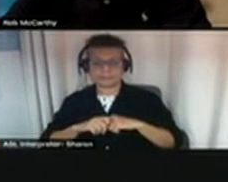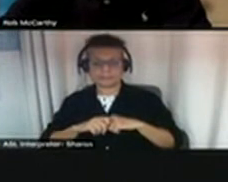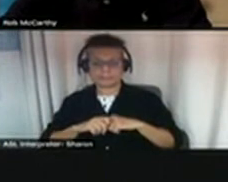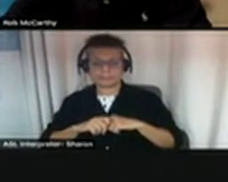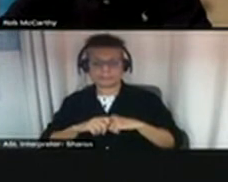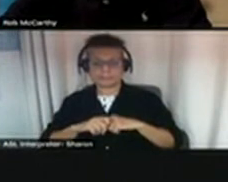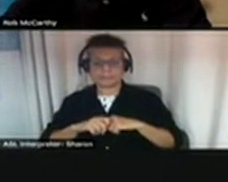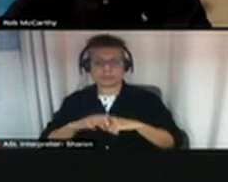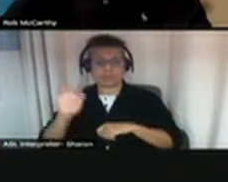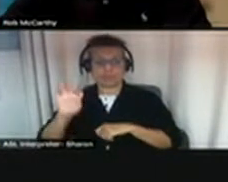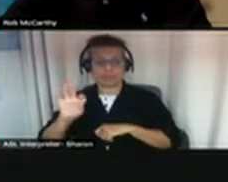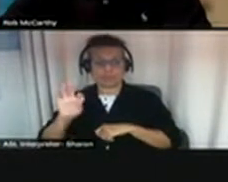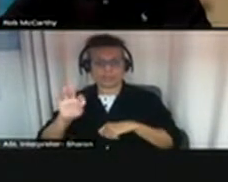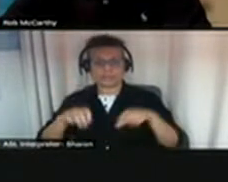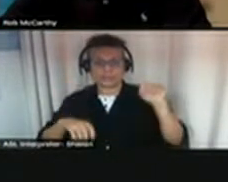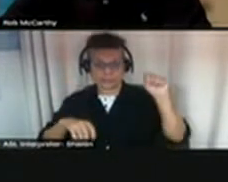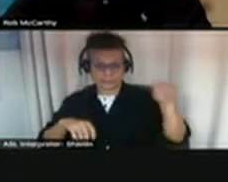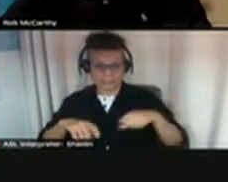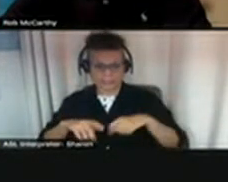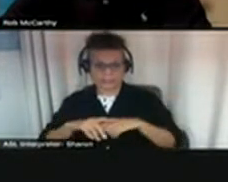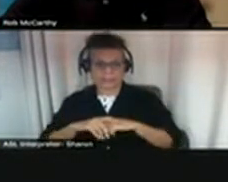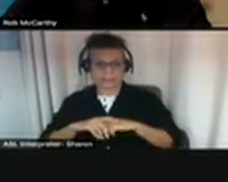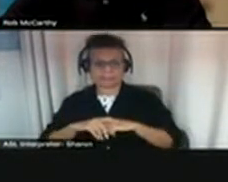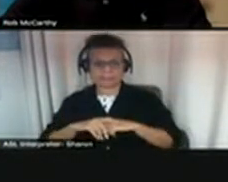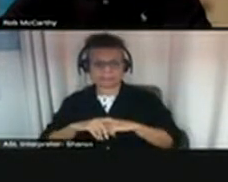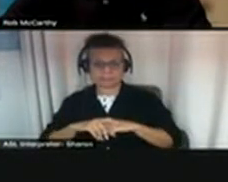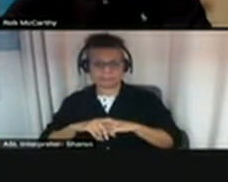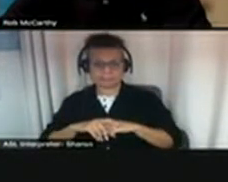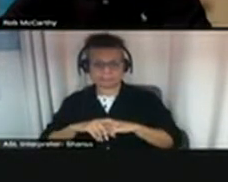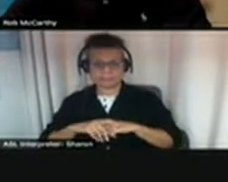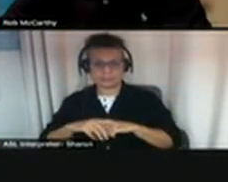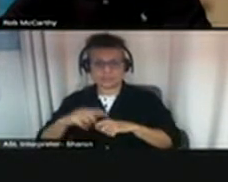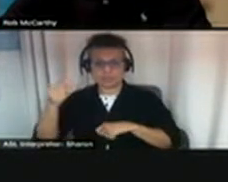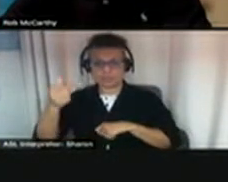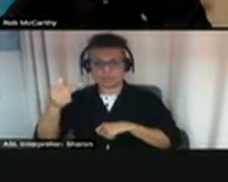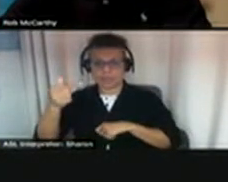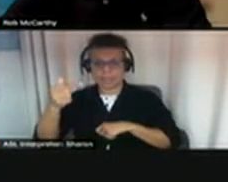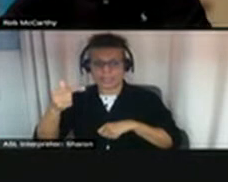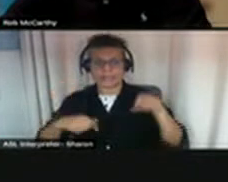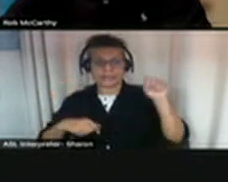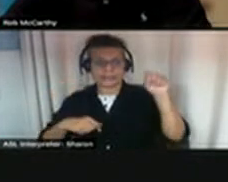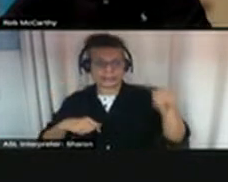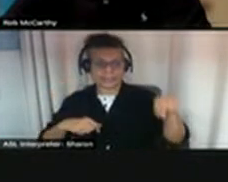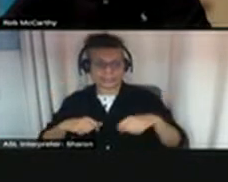Mr. Froyo. Yes. Mr. Gray. Yes.